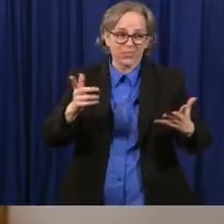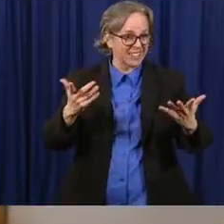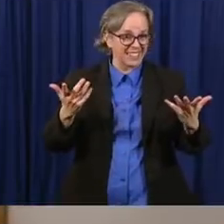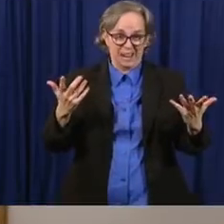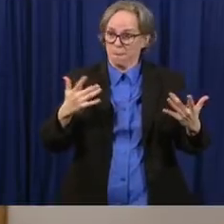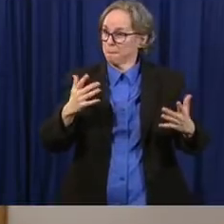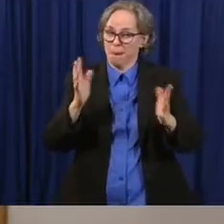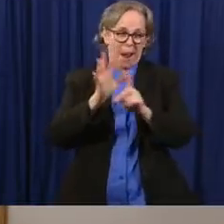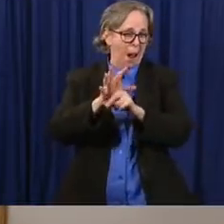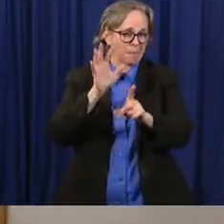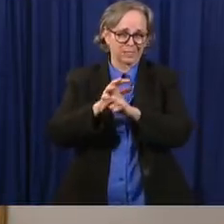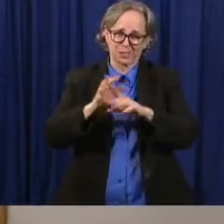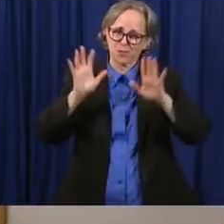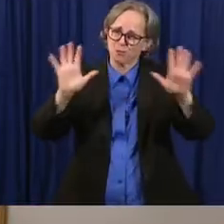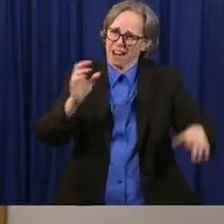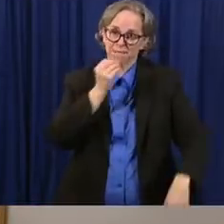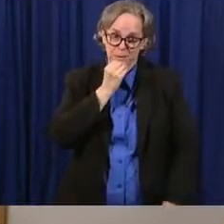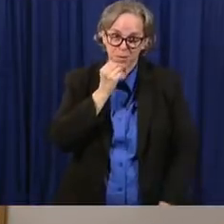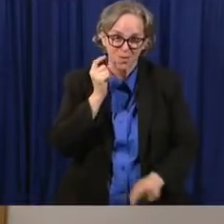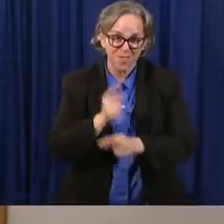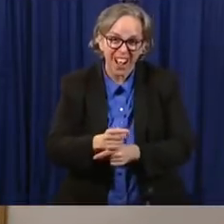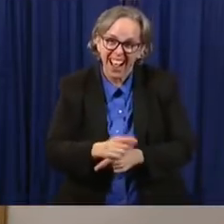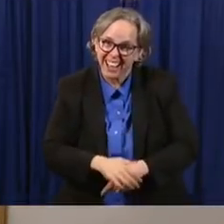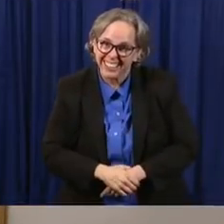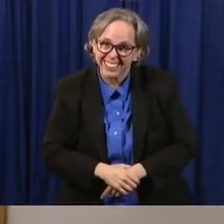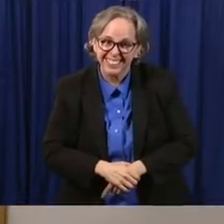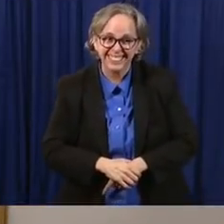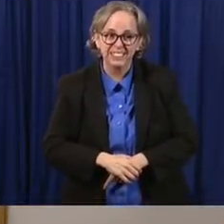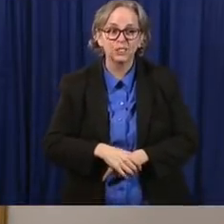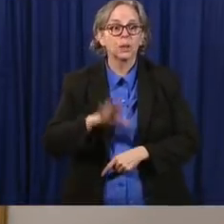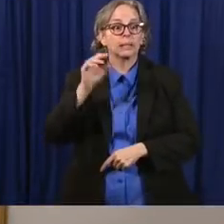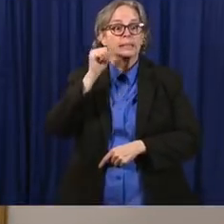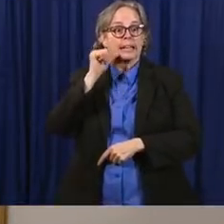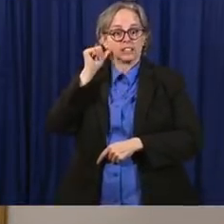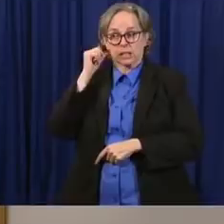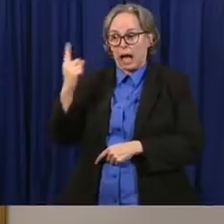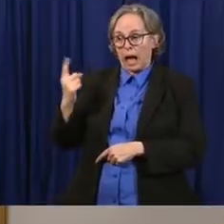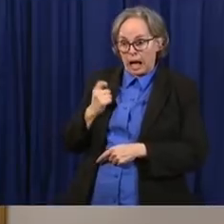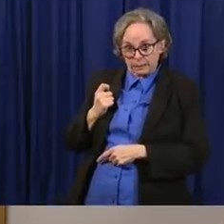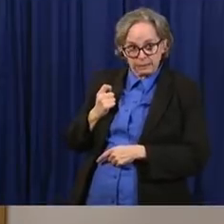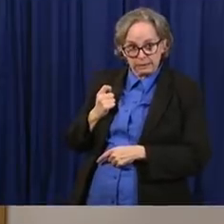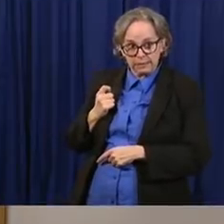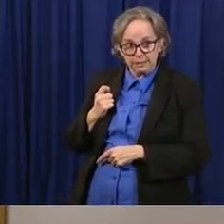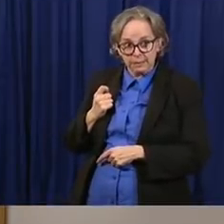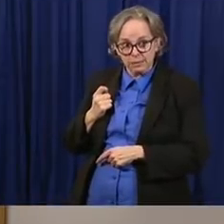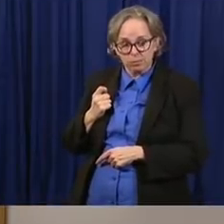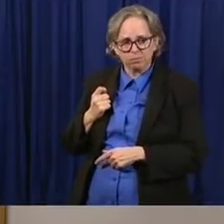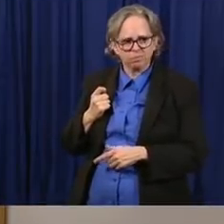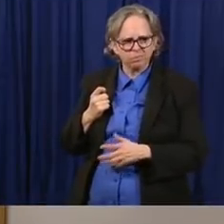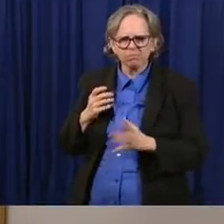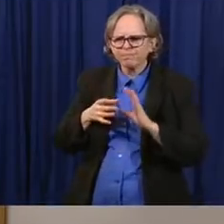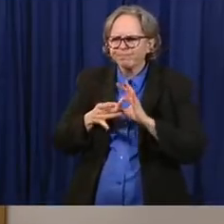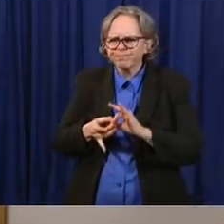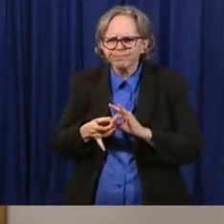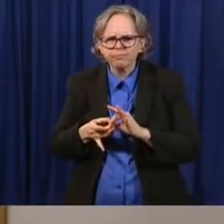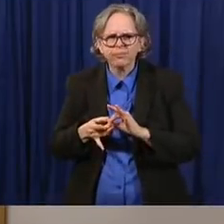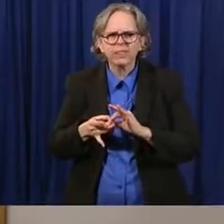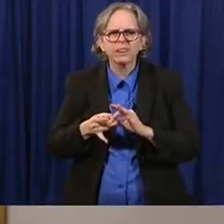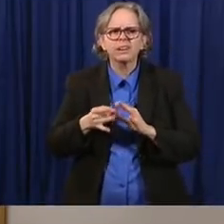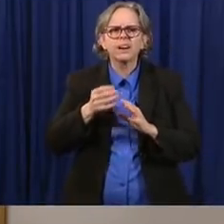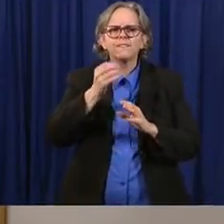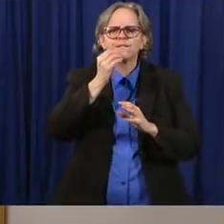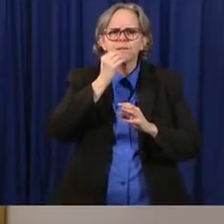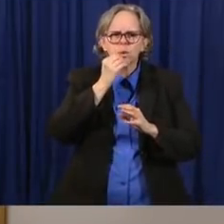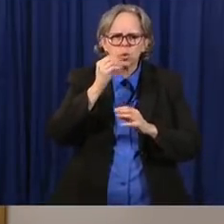great food. The question yesterday was about these food